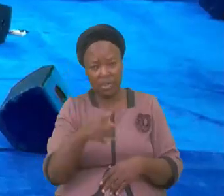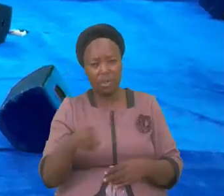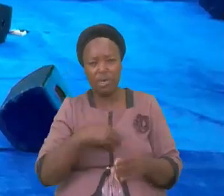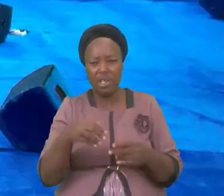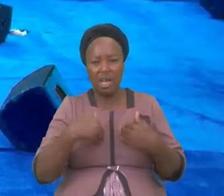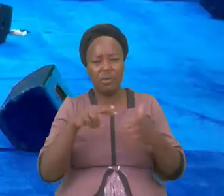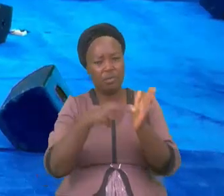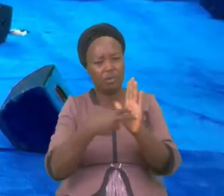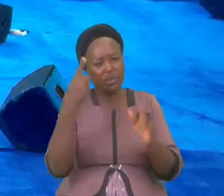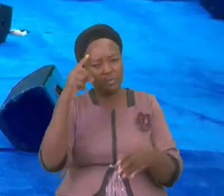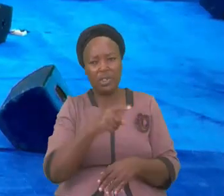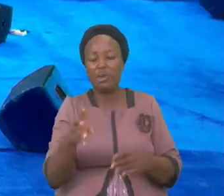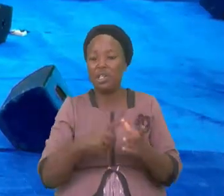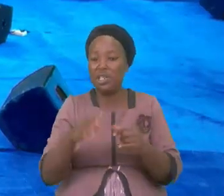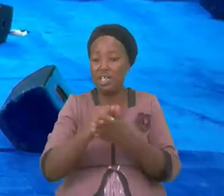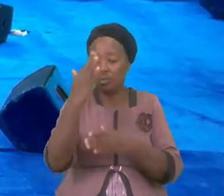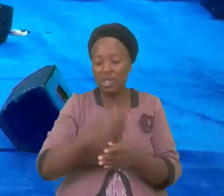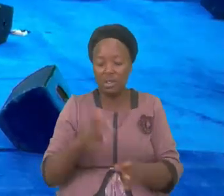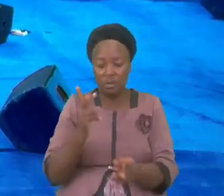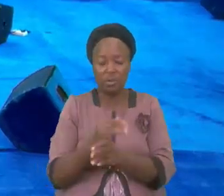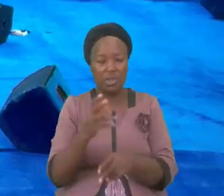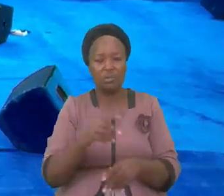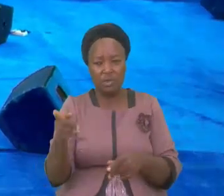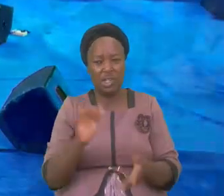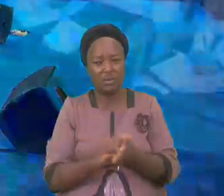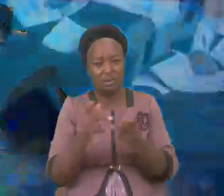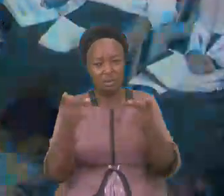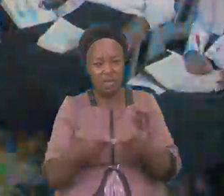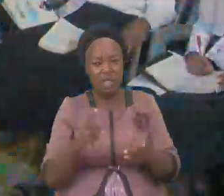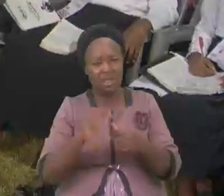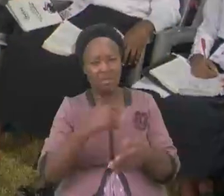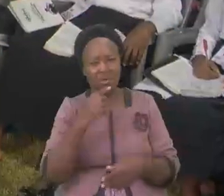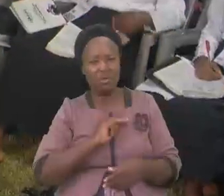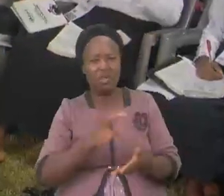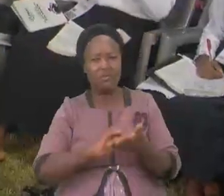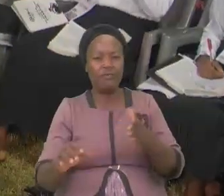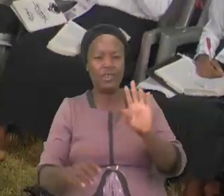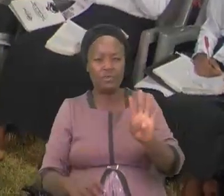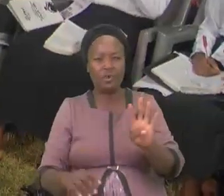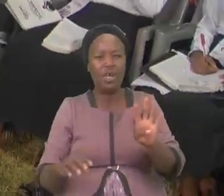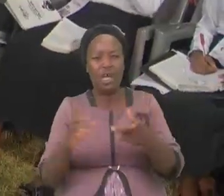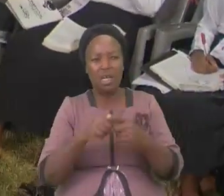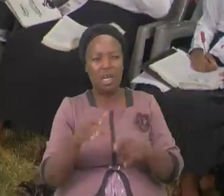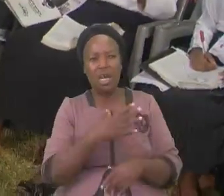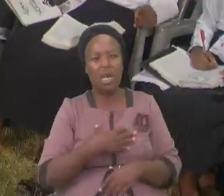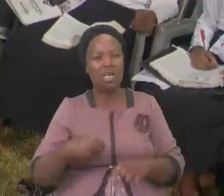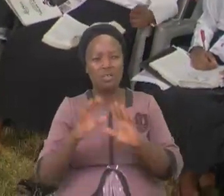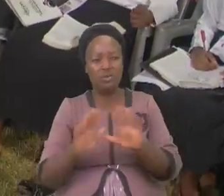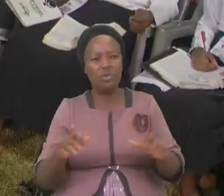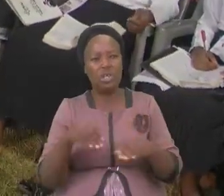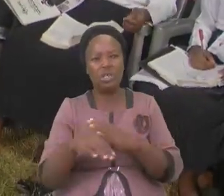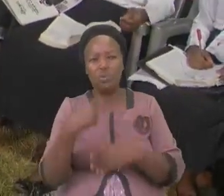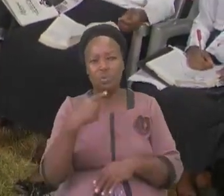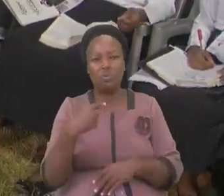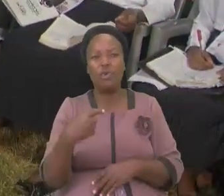in verse 4, it says in verse 4, and children in whom was no blemish, but